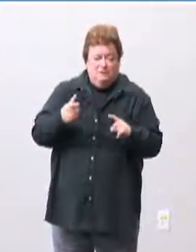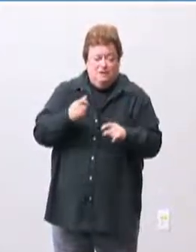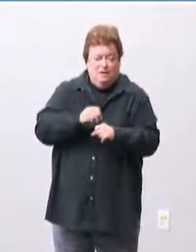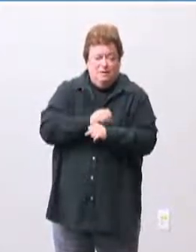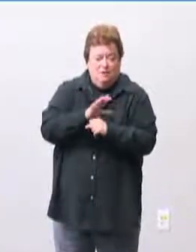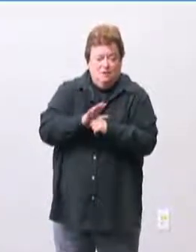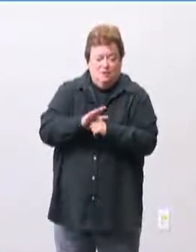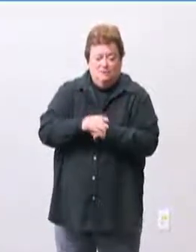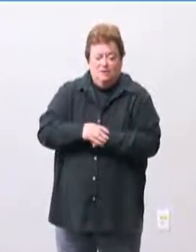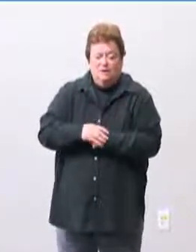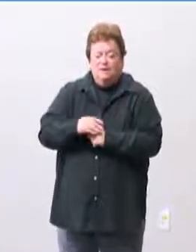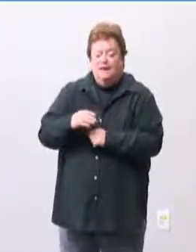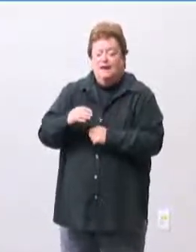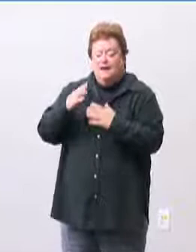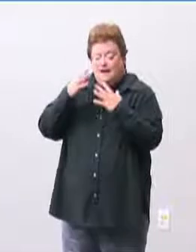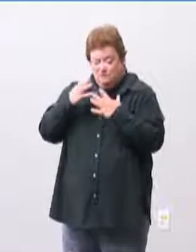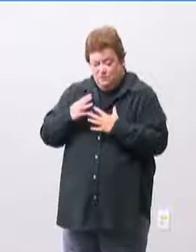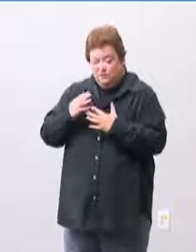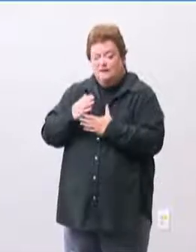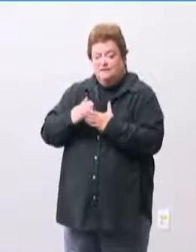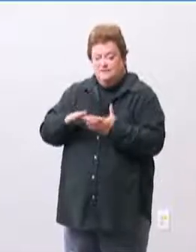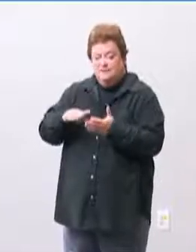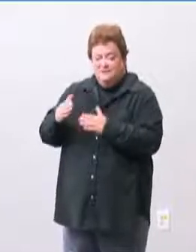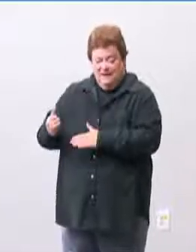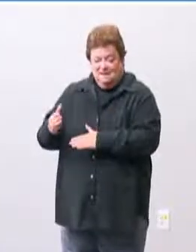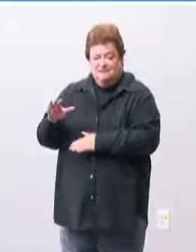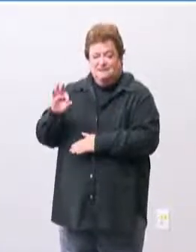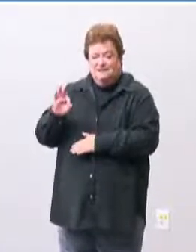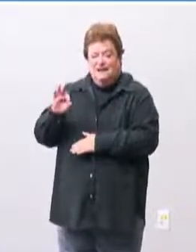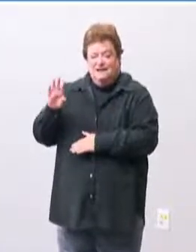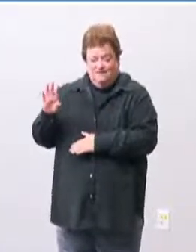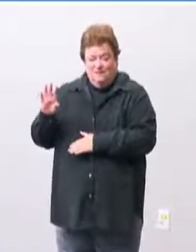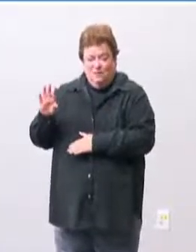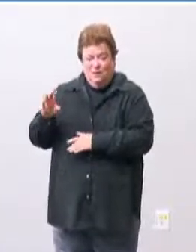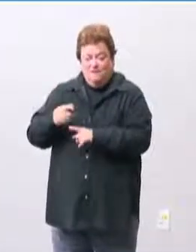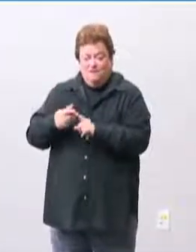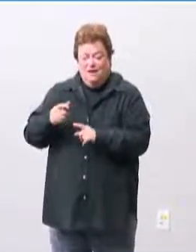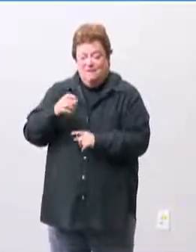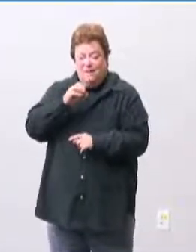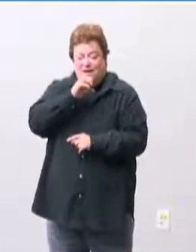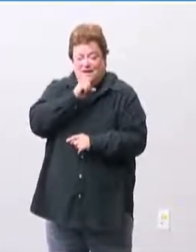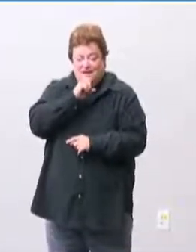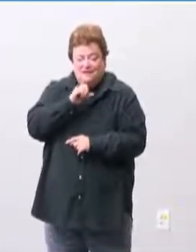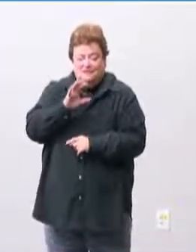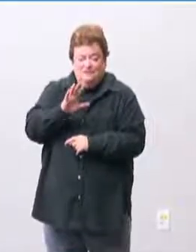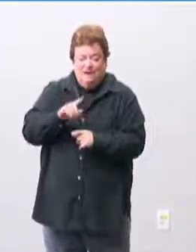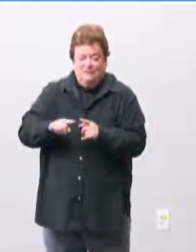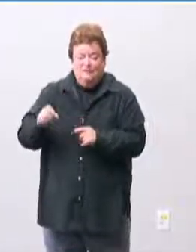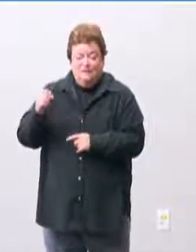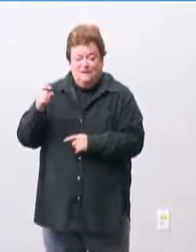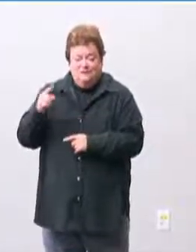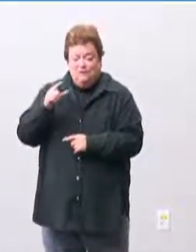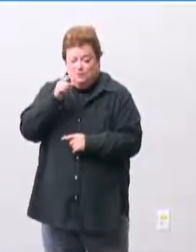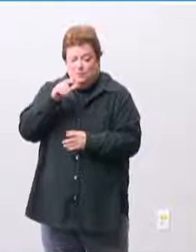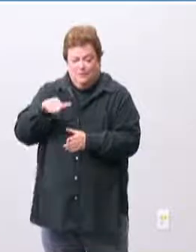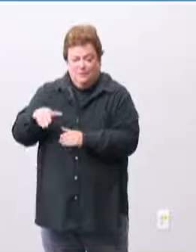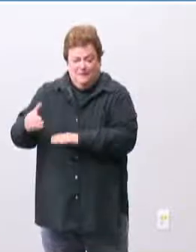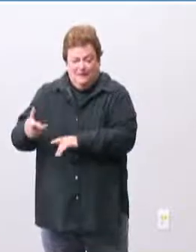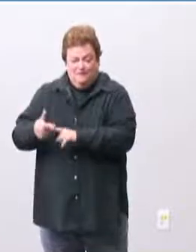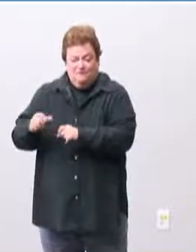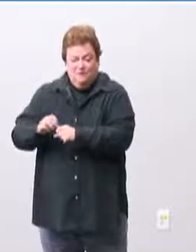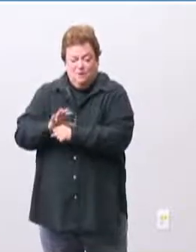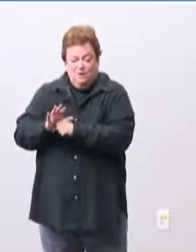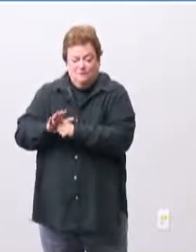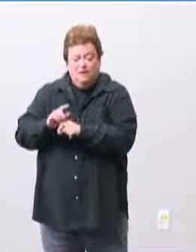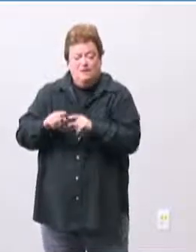Unfortunately, we've even had deaths due to COVID. 94 aged 5 to 11-year-old kids lost their lives to the virus. But I am happy to